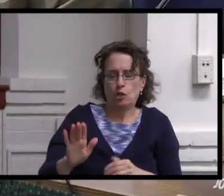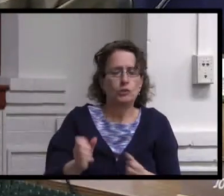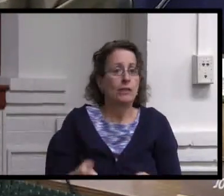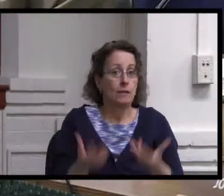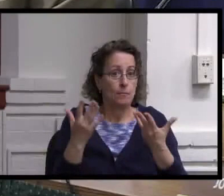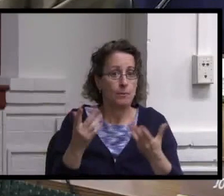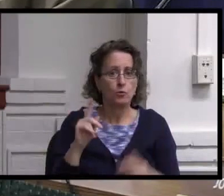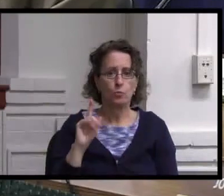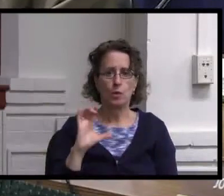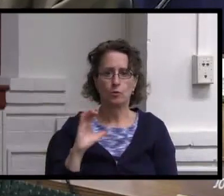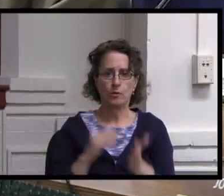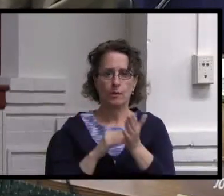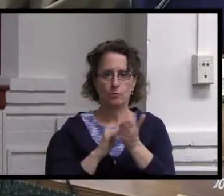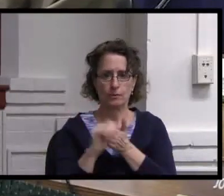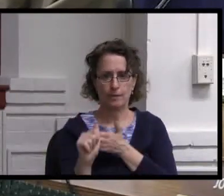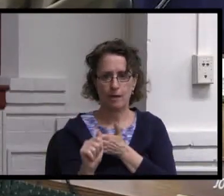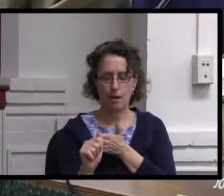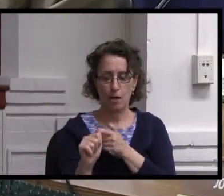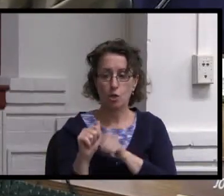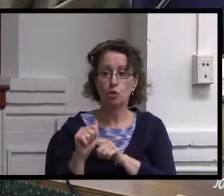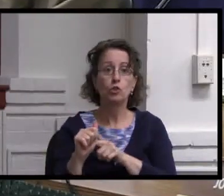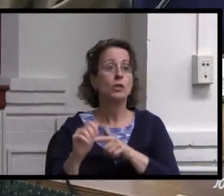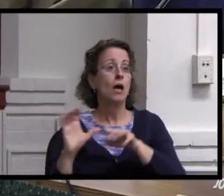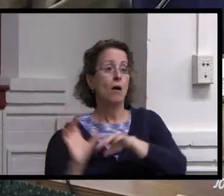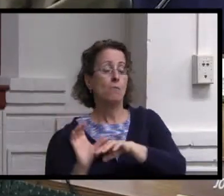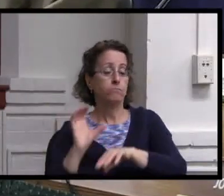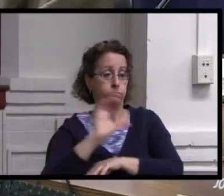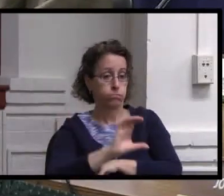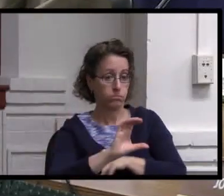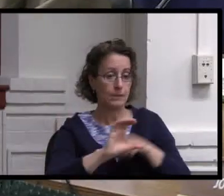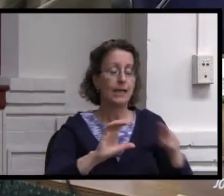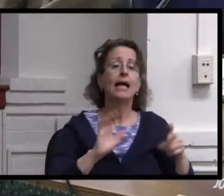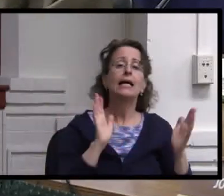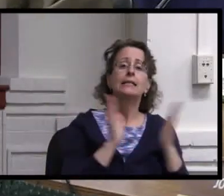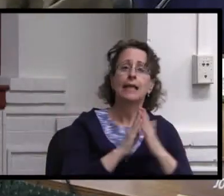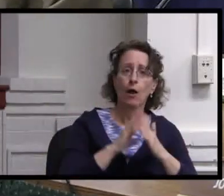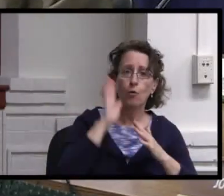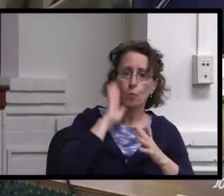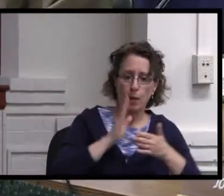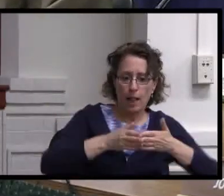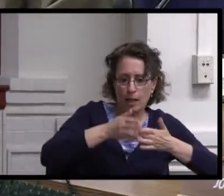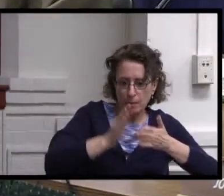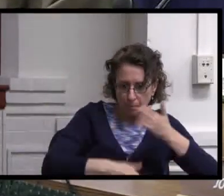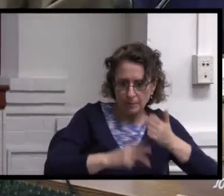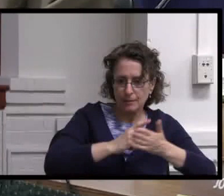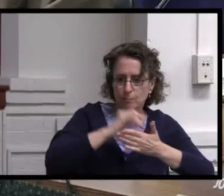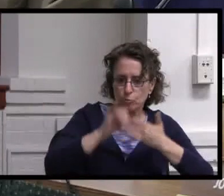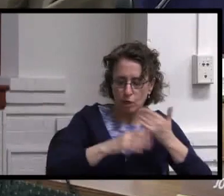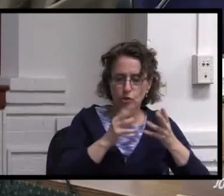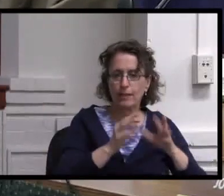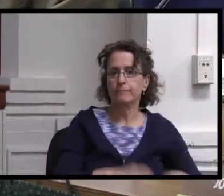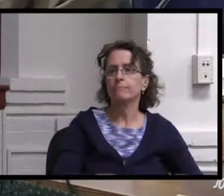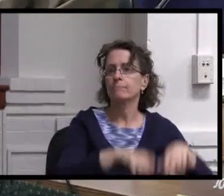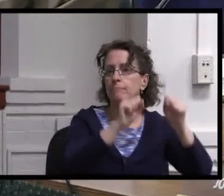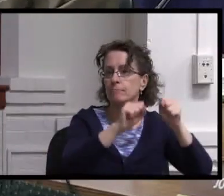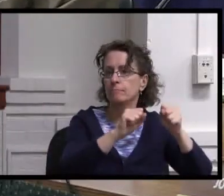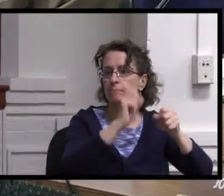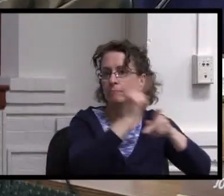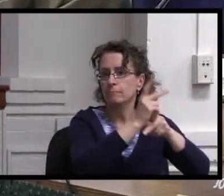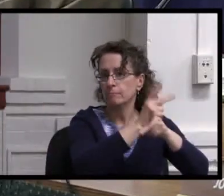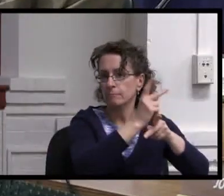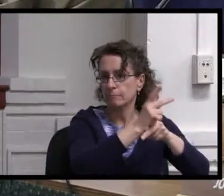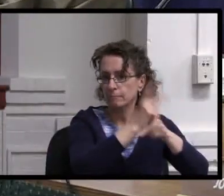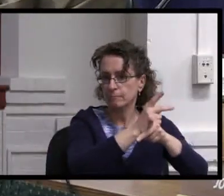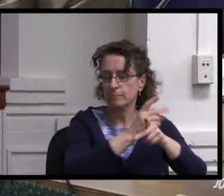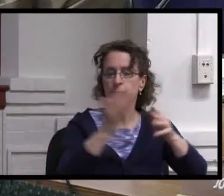to complete the project on behalf of the state and take over the project when it's finished. And the third item before you